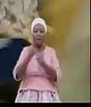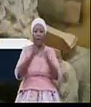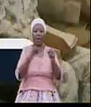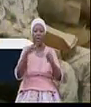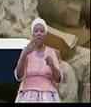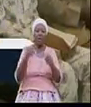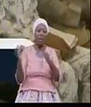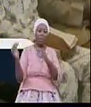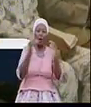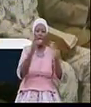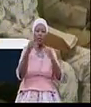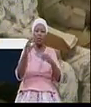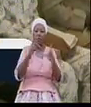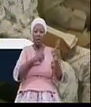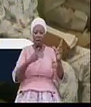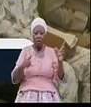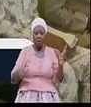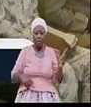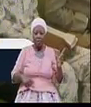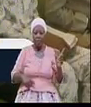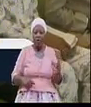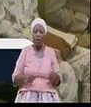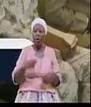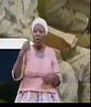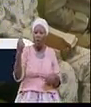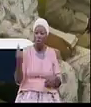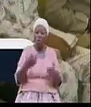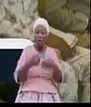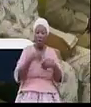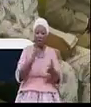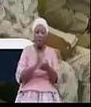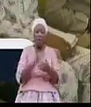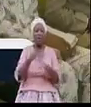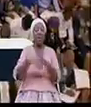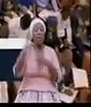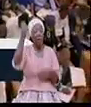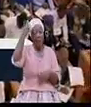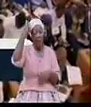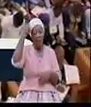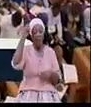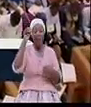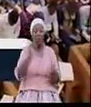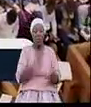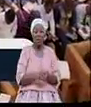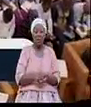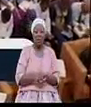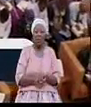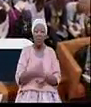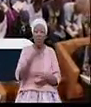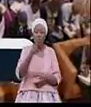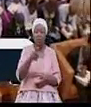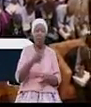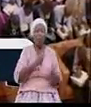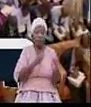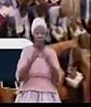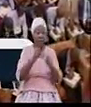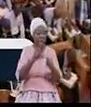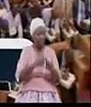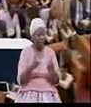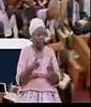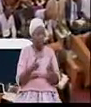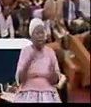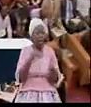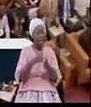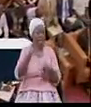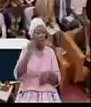the battles of the Lord. Always have that in mind. that you fight, but it